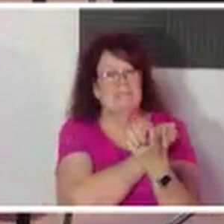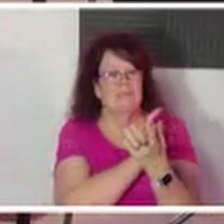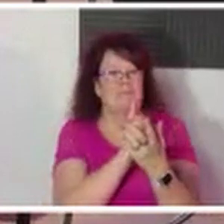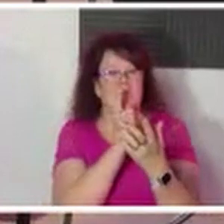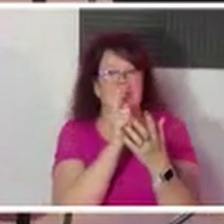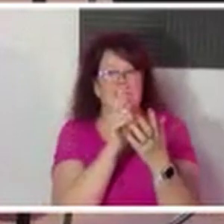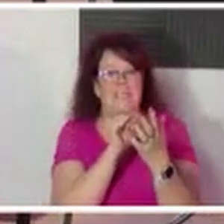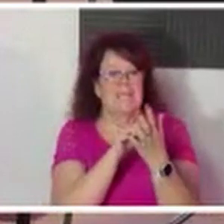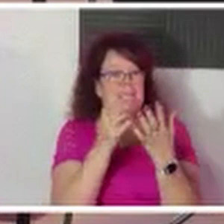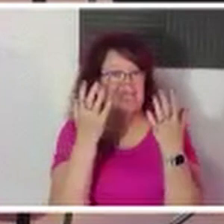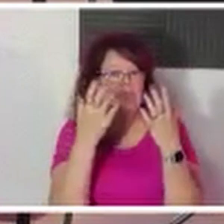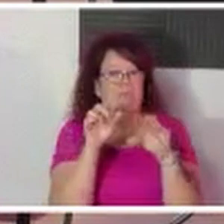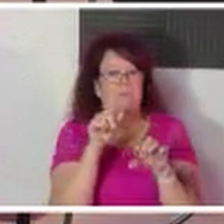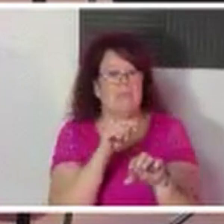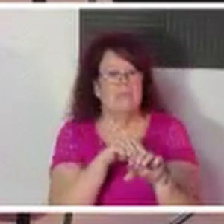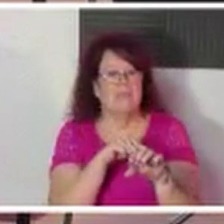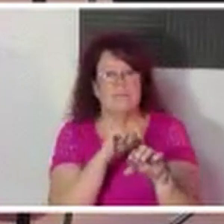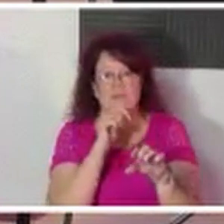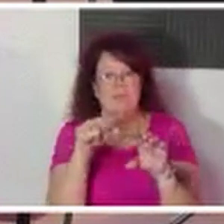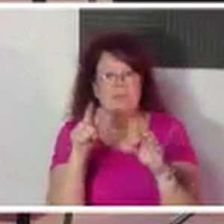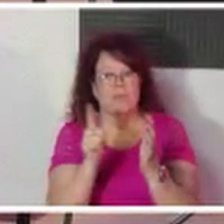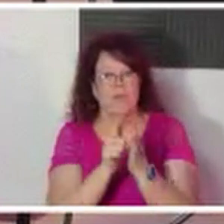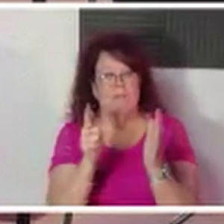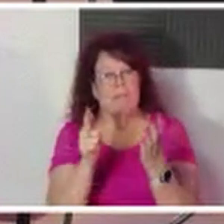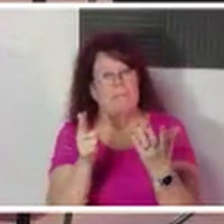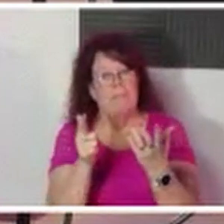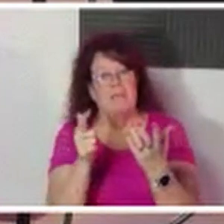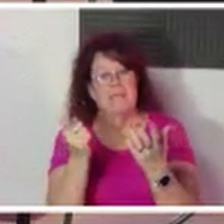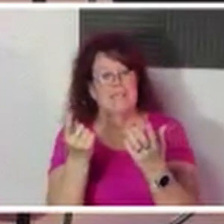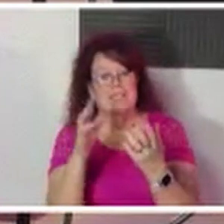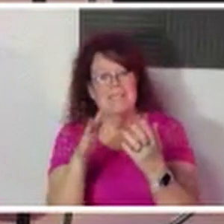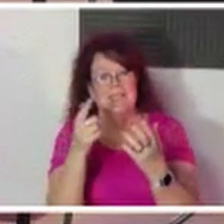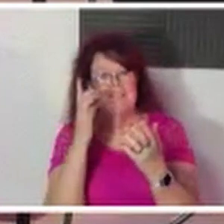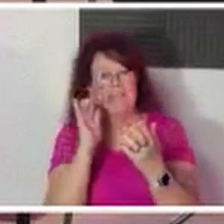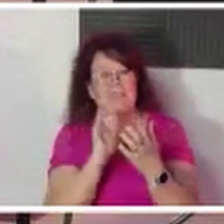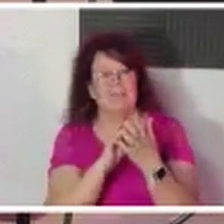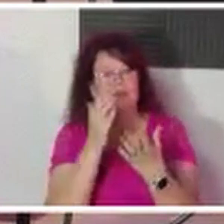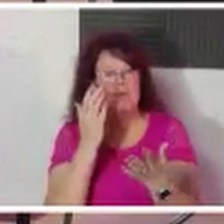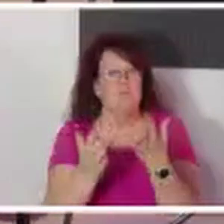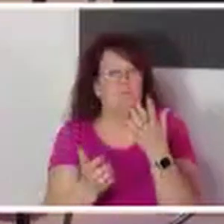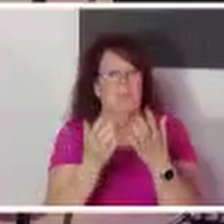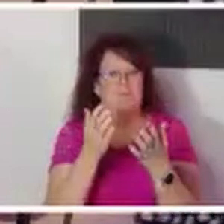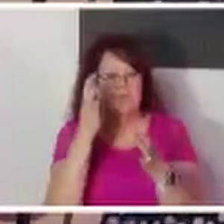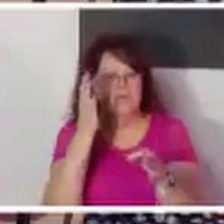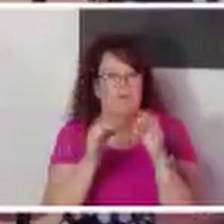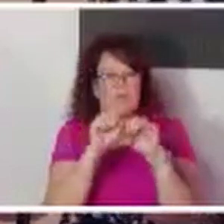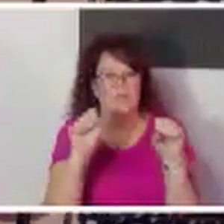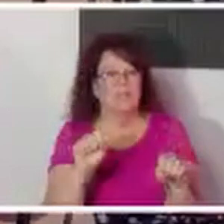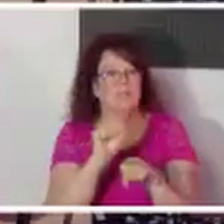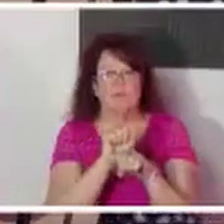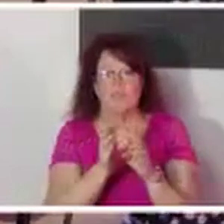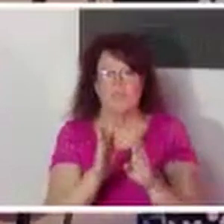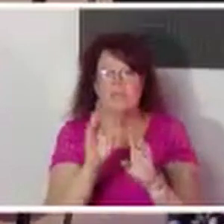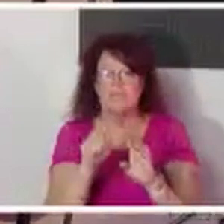that you don't want the time, don't do the crime idea. I just sort of had assumed that maybe the criminal justice system was functioning the way it